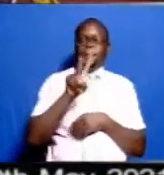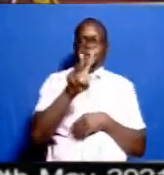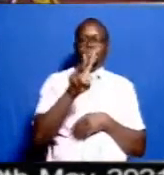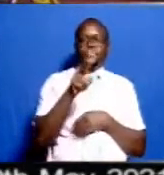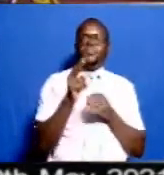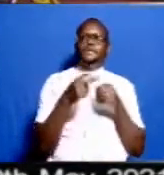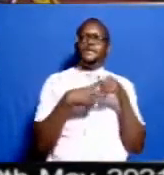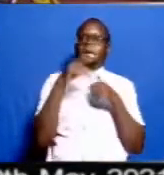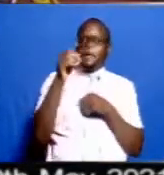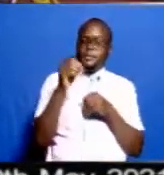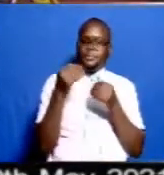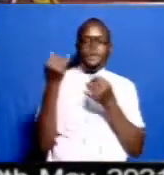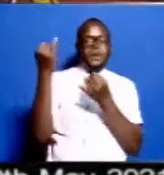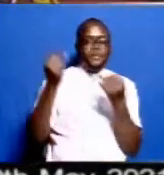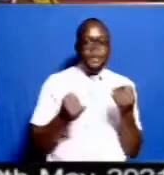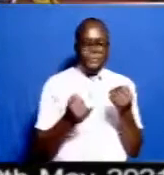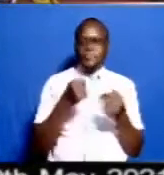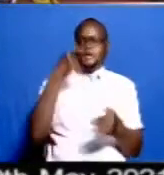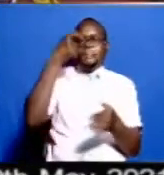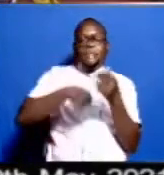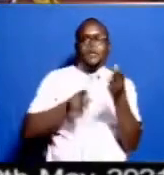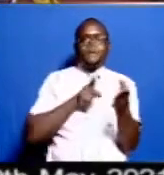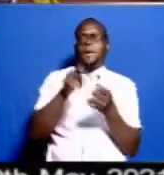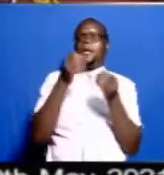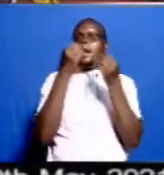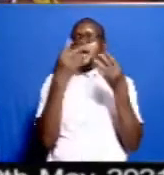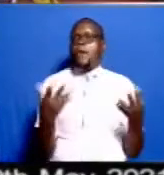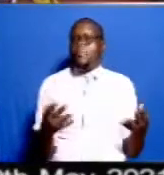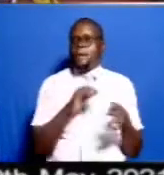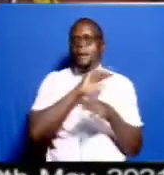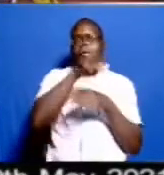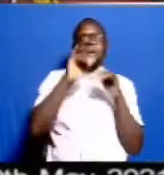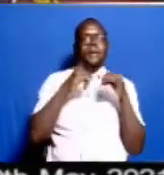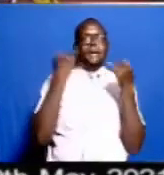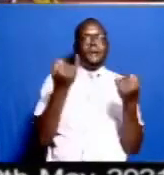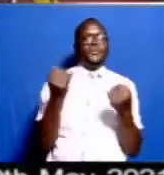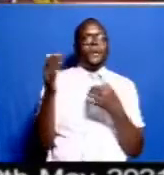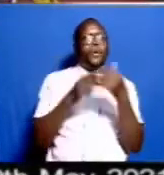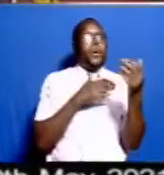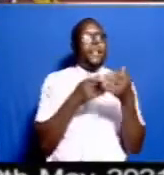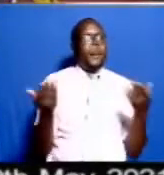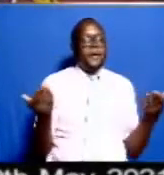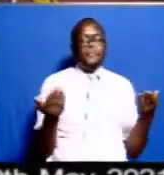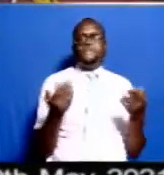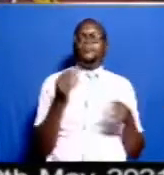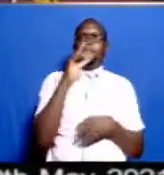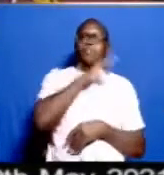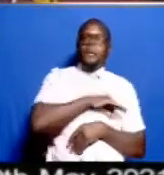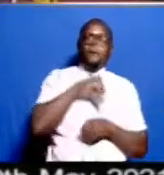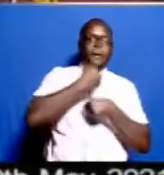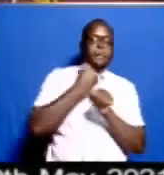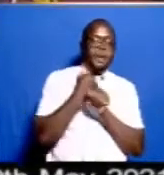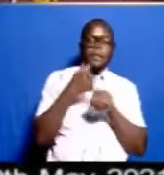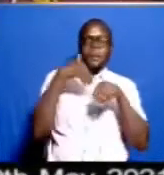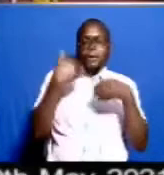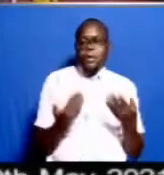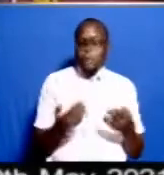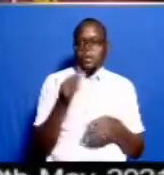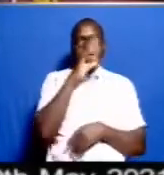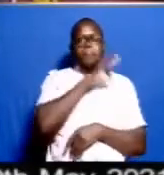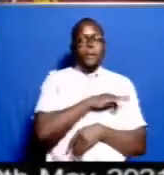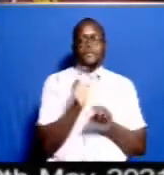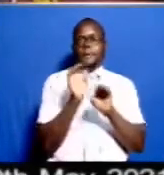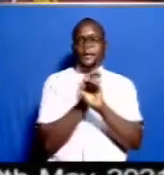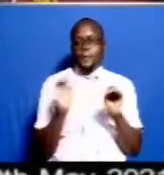introduces minimum tax payable by all entities, regardless of whether they are in a profit-making position or